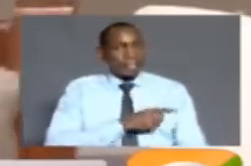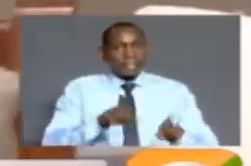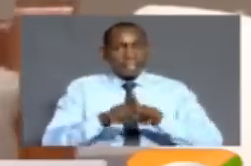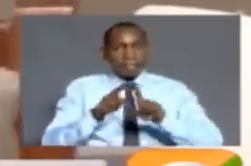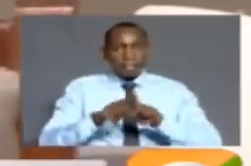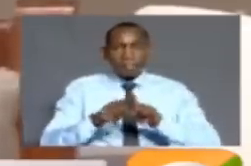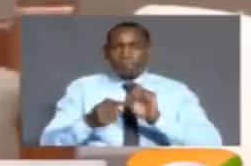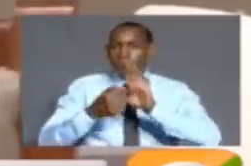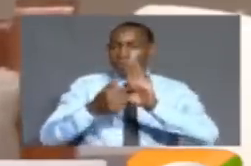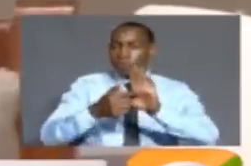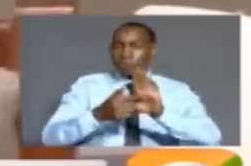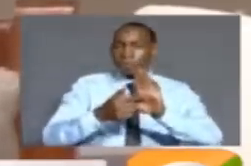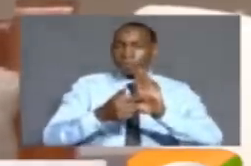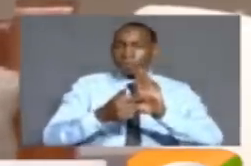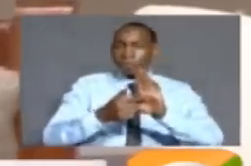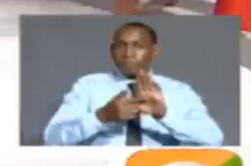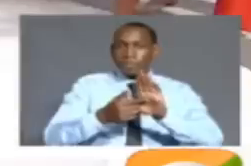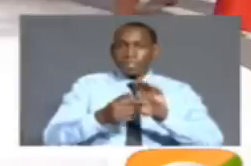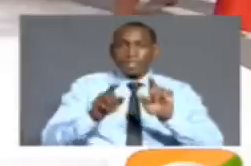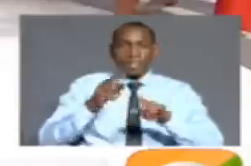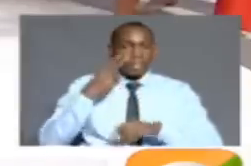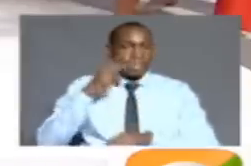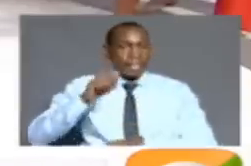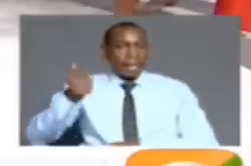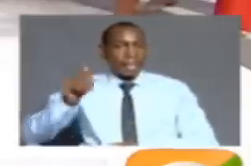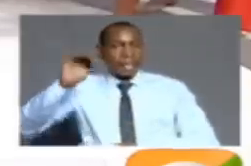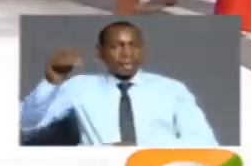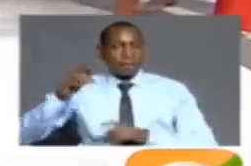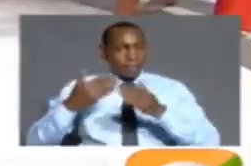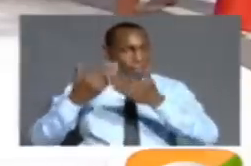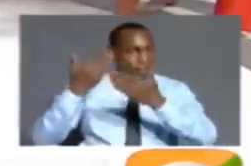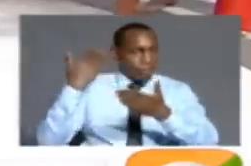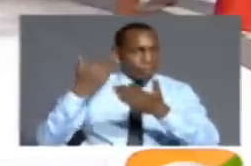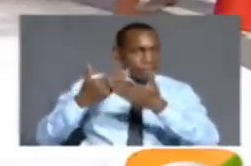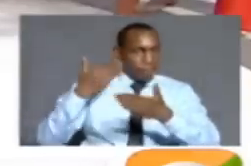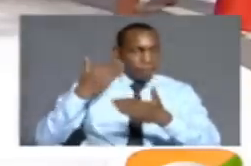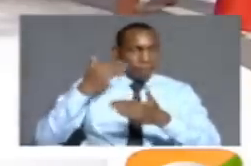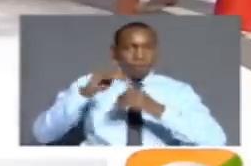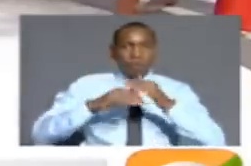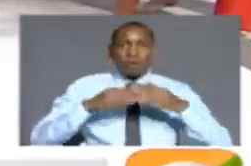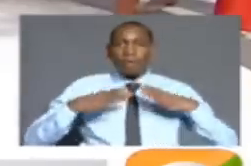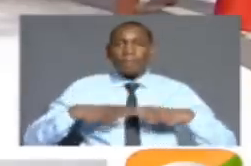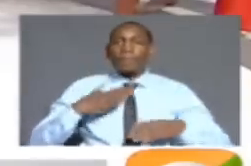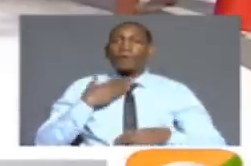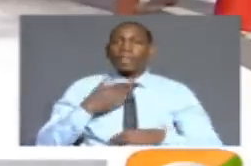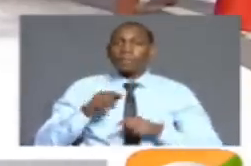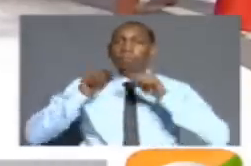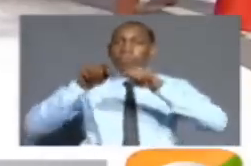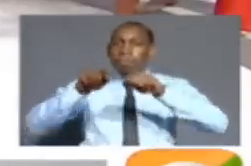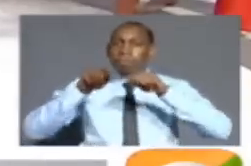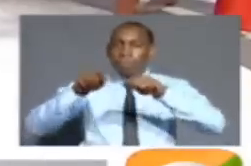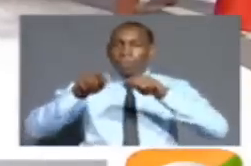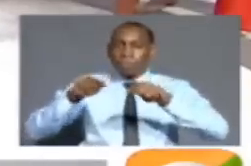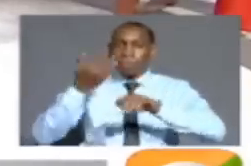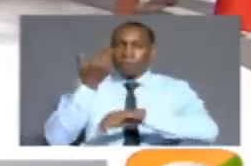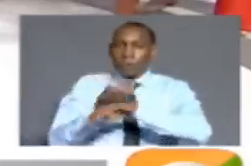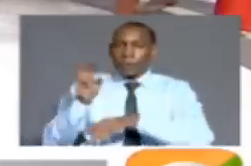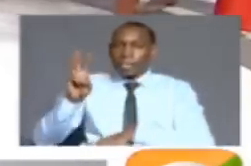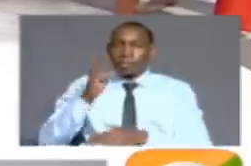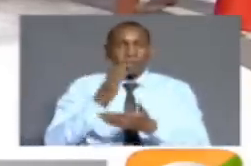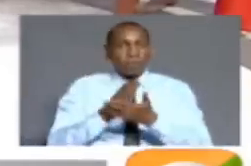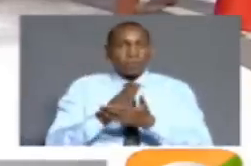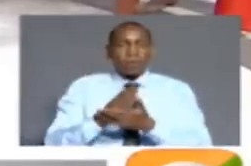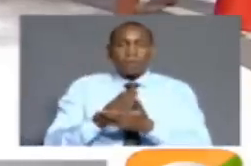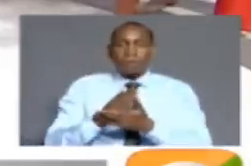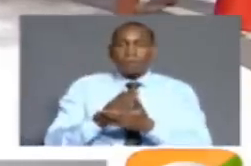what we've heard from them. Yes, with similar we've seen other line counties. Items. But initially, everybody wanted to lynch Waititu. So as much as you don't like the man,